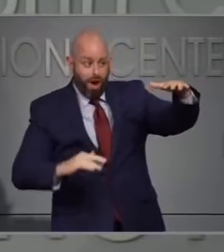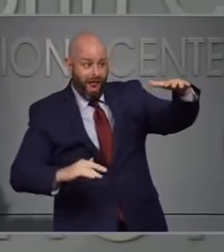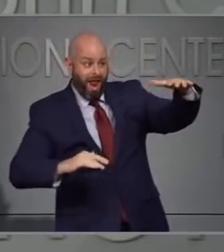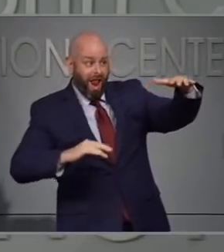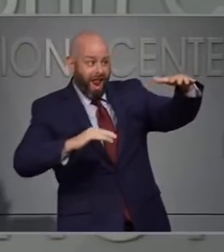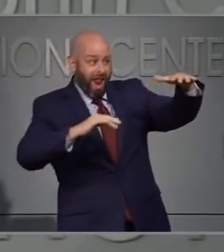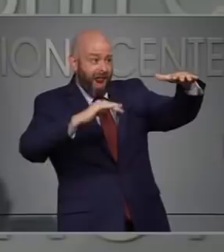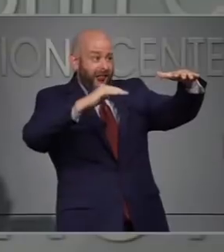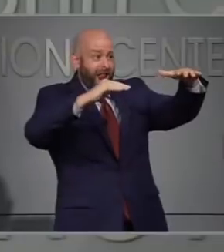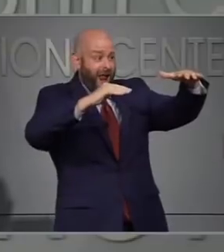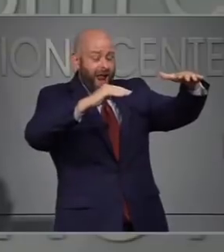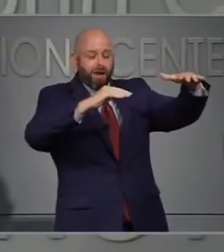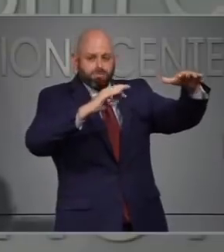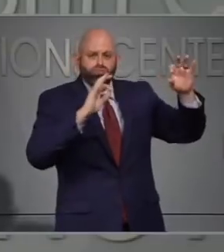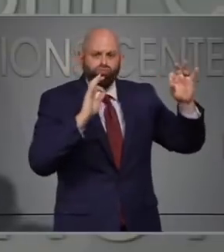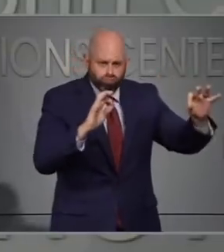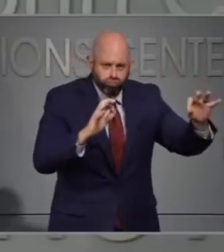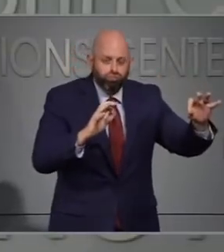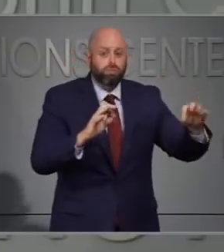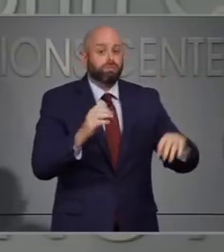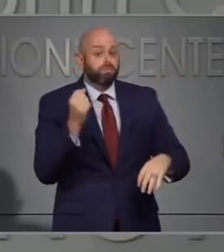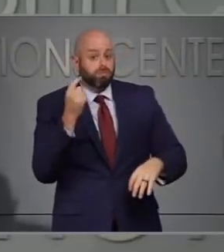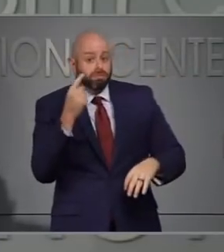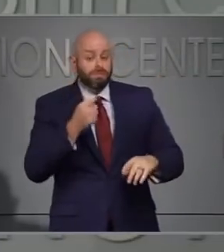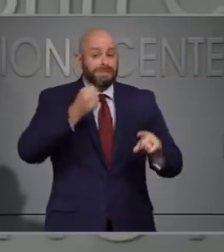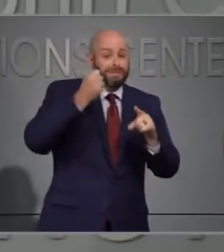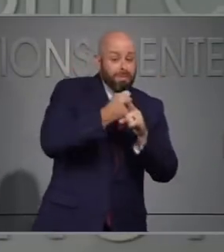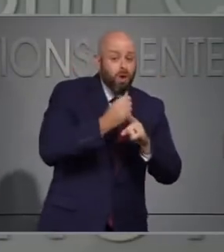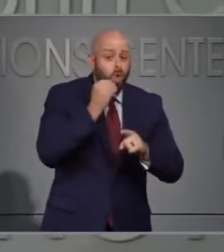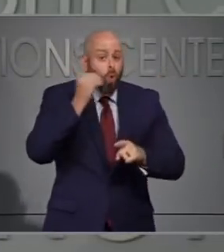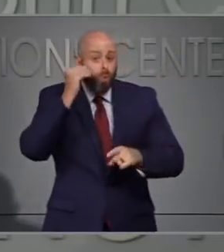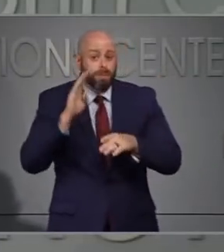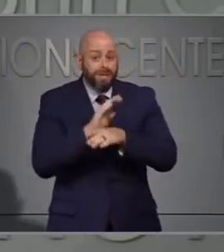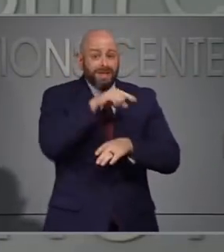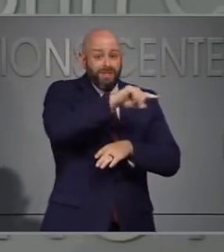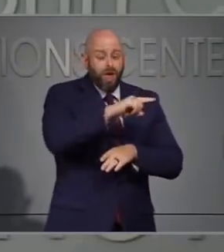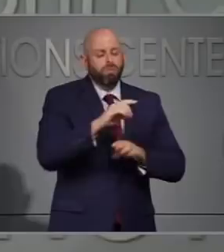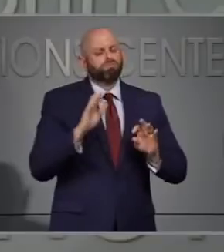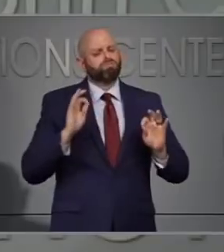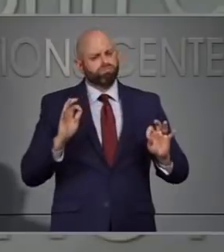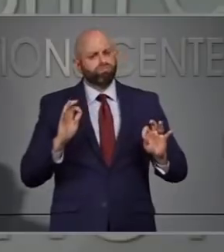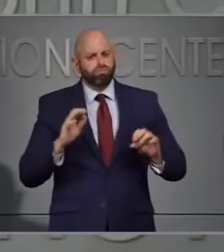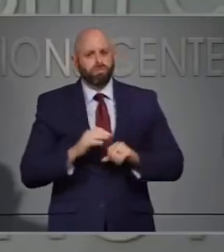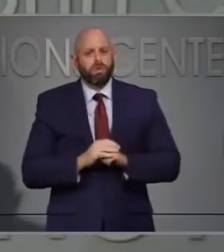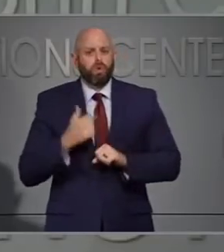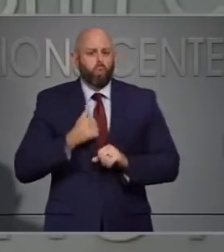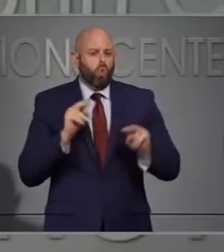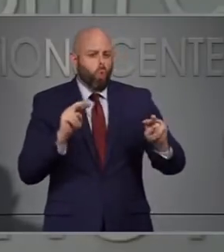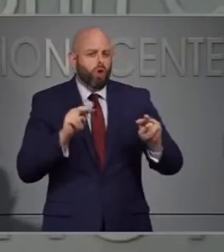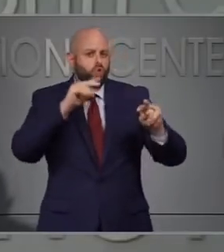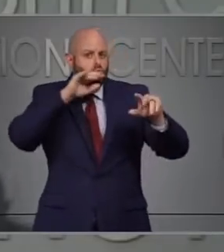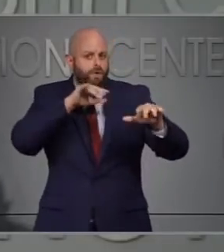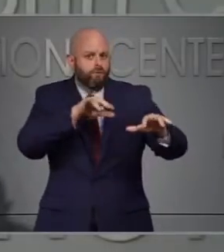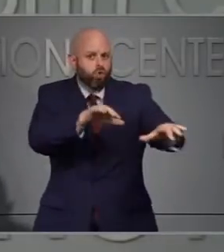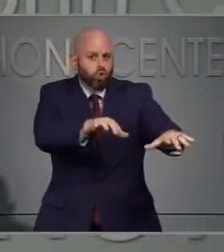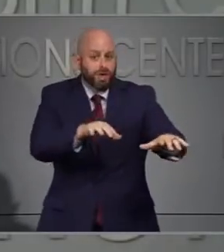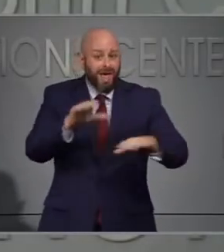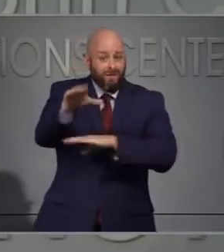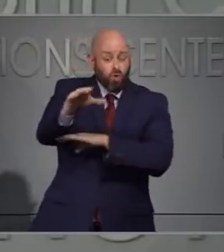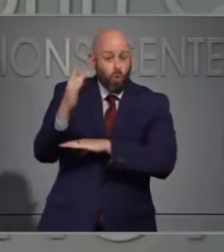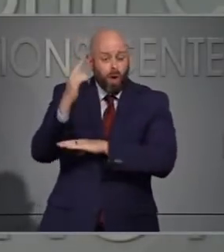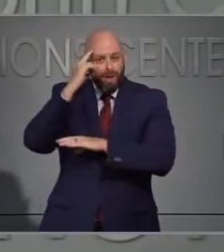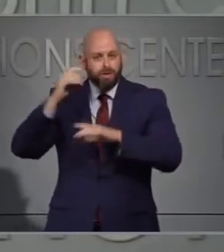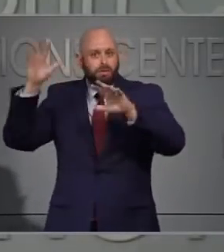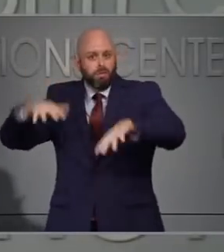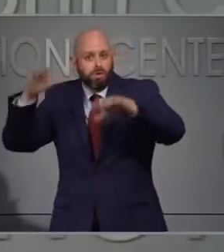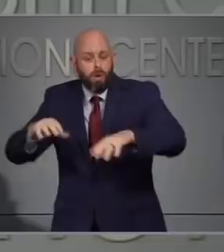impacts to homes and buildings are forecast to be minimal there. We're watching river levels closely as afternoon thunderstorms can bring